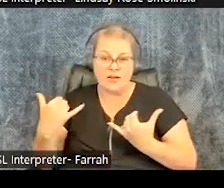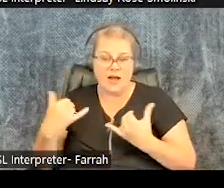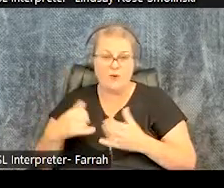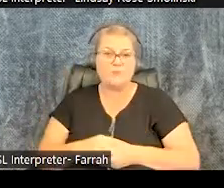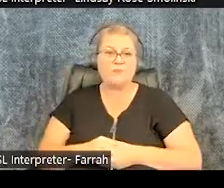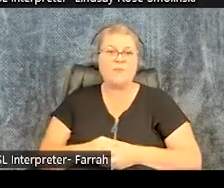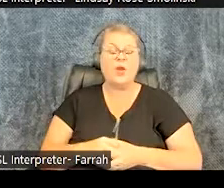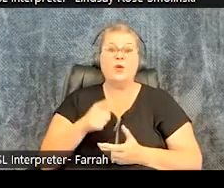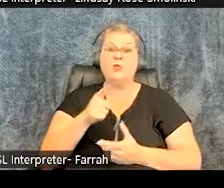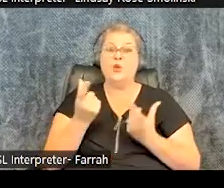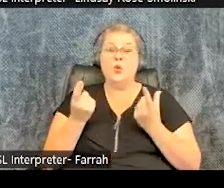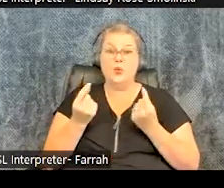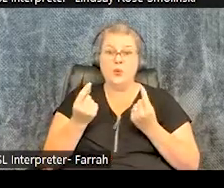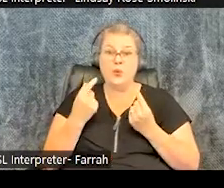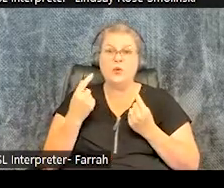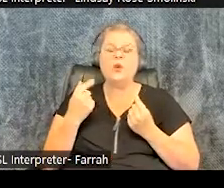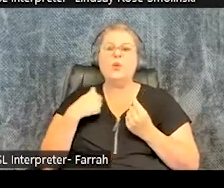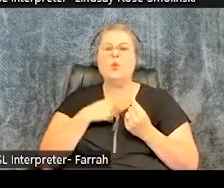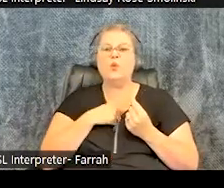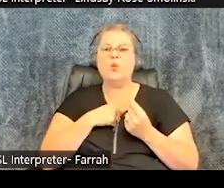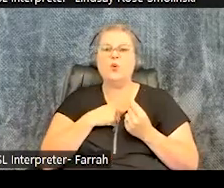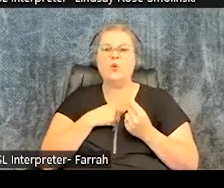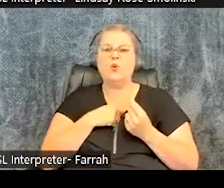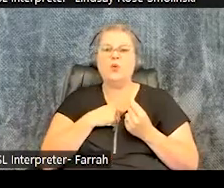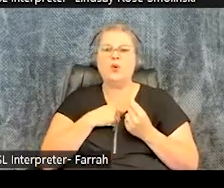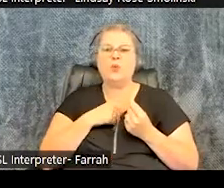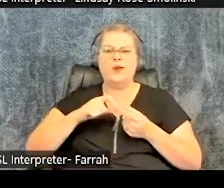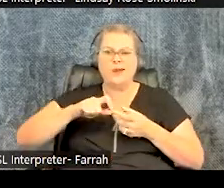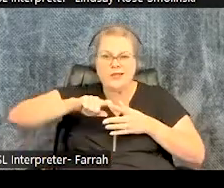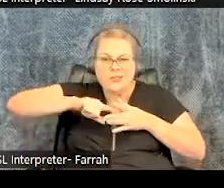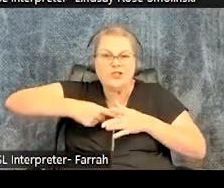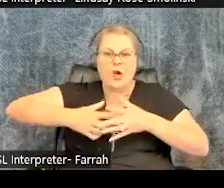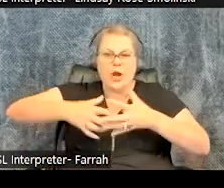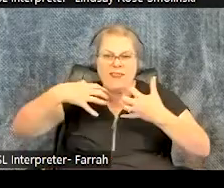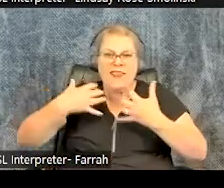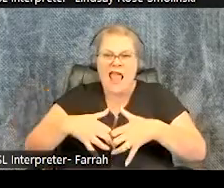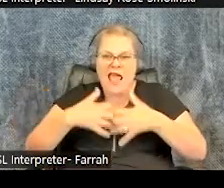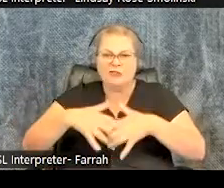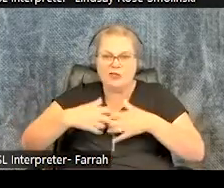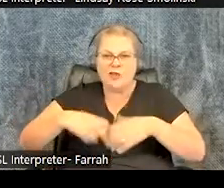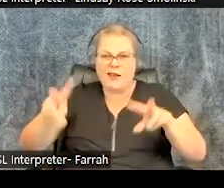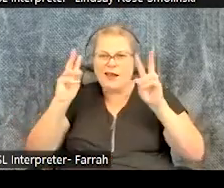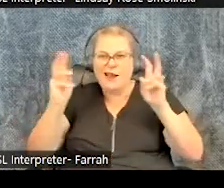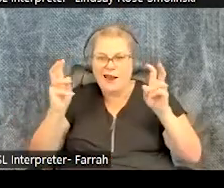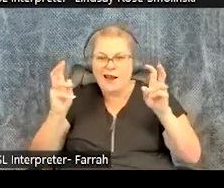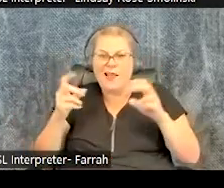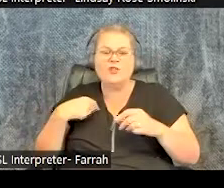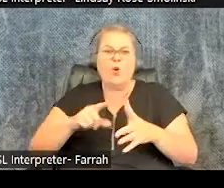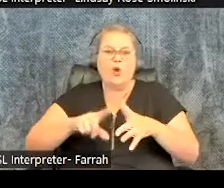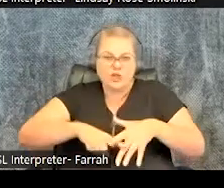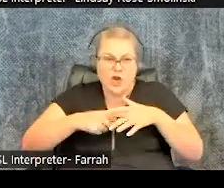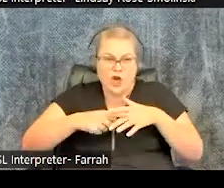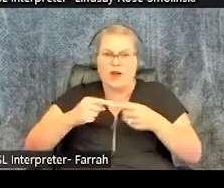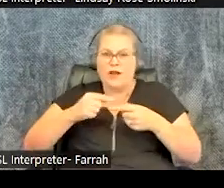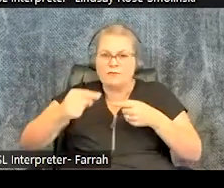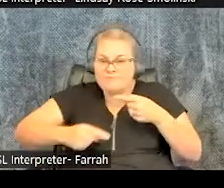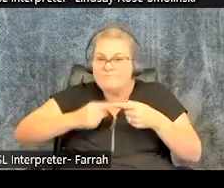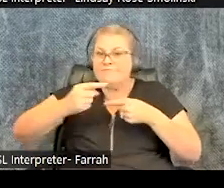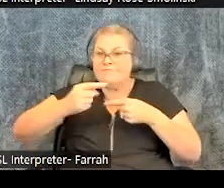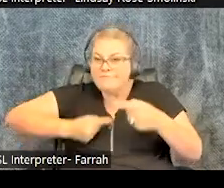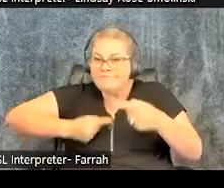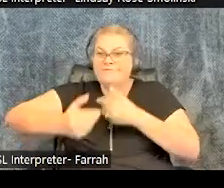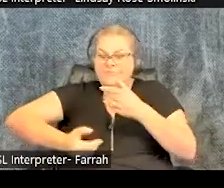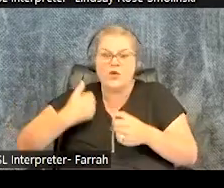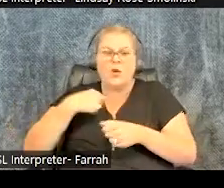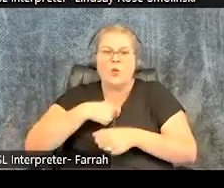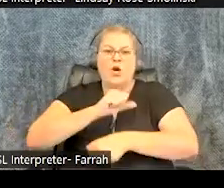does is we're turning the engine on. And really, this is just the start. We are working